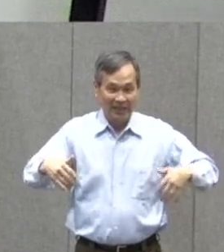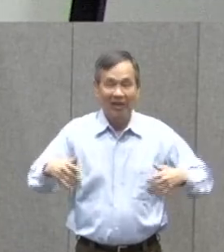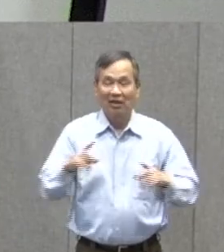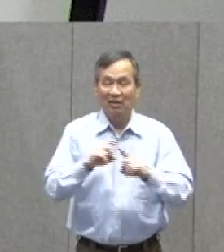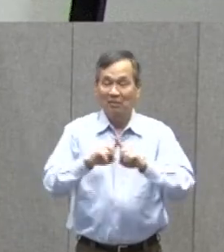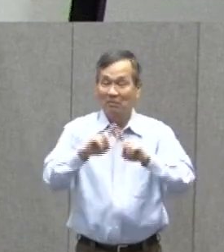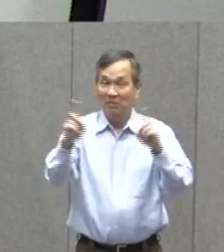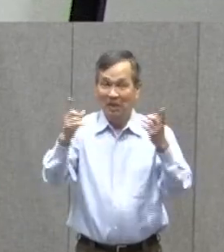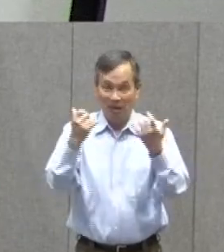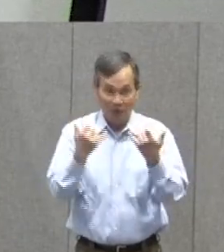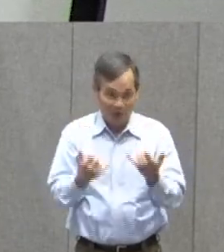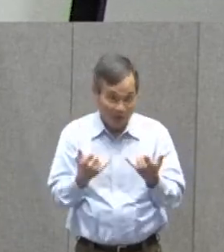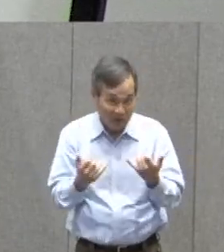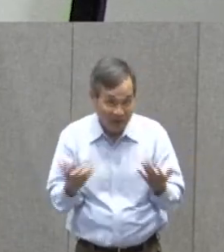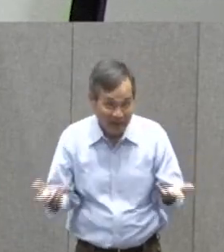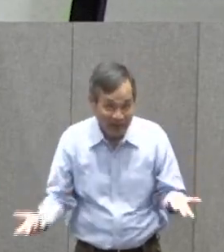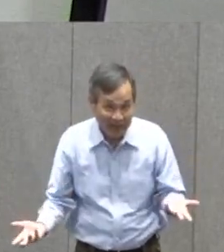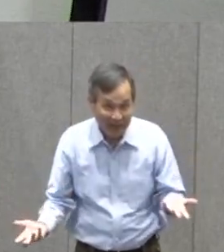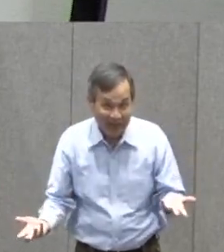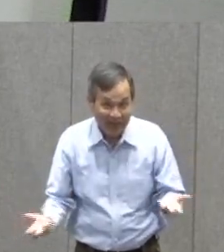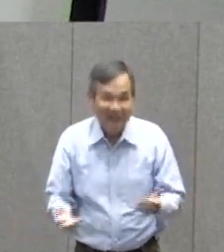now,